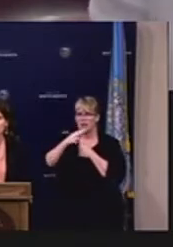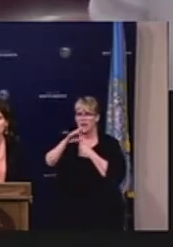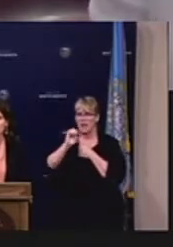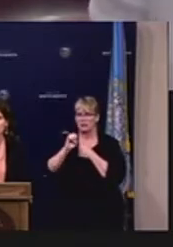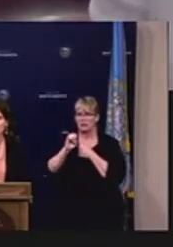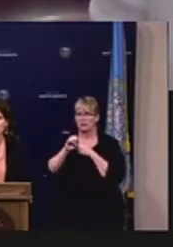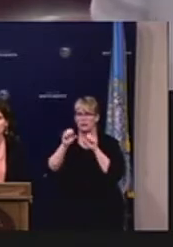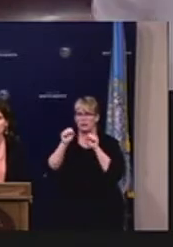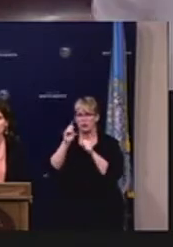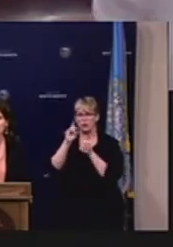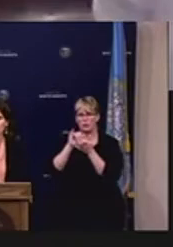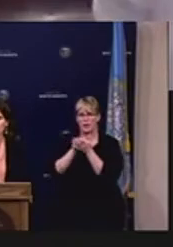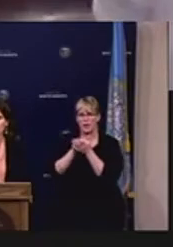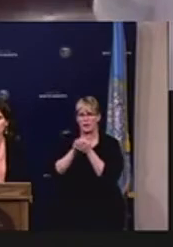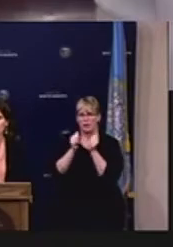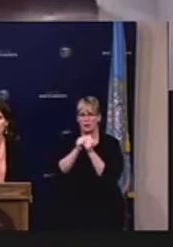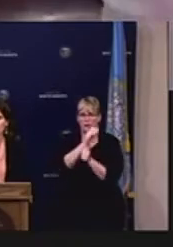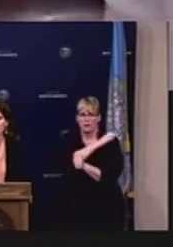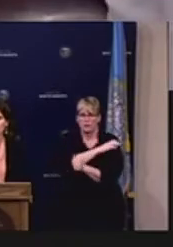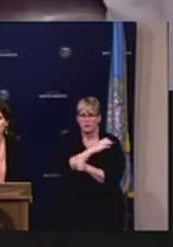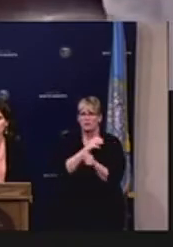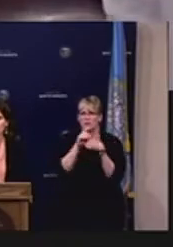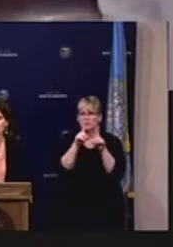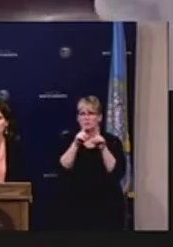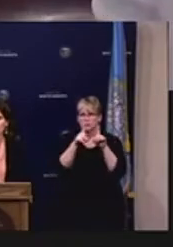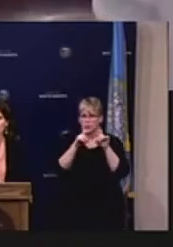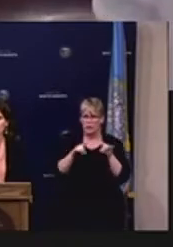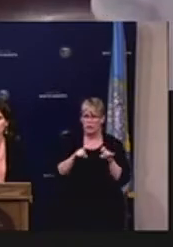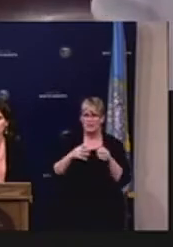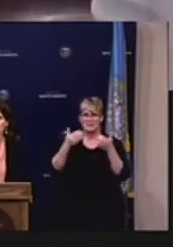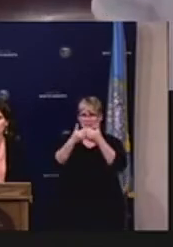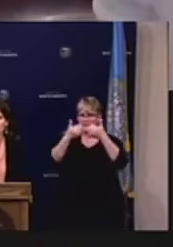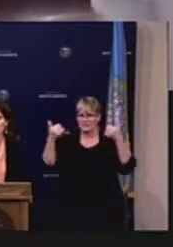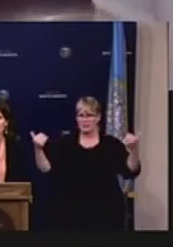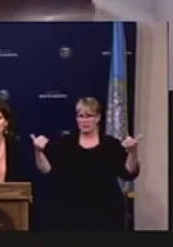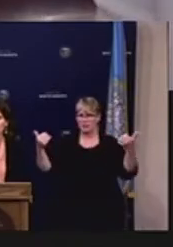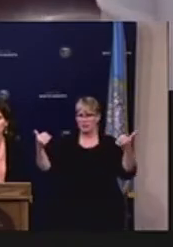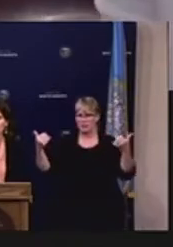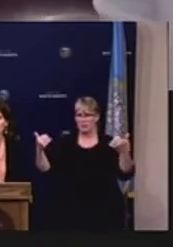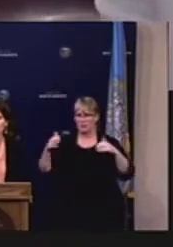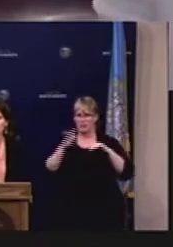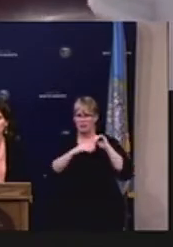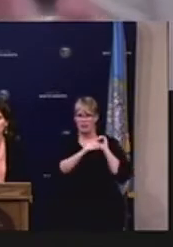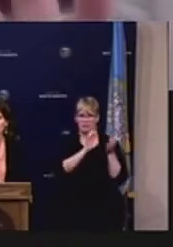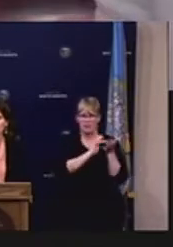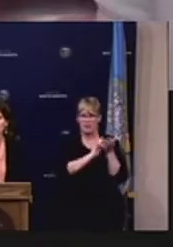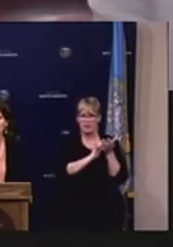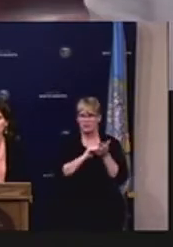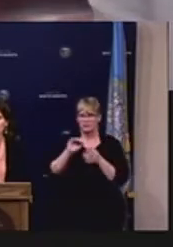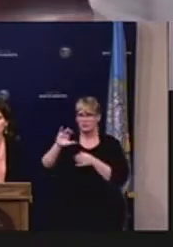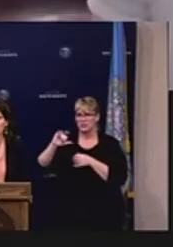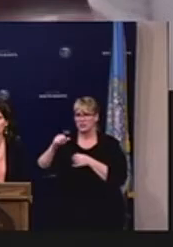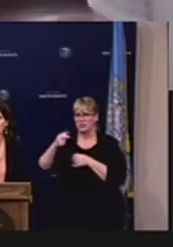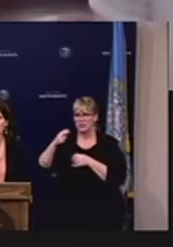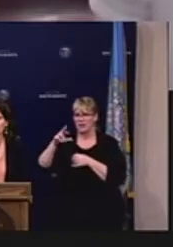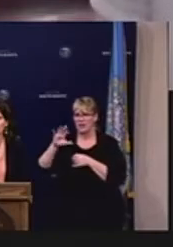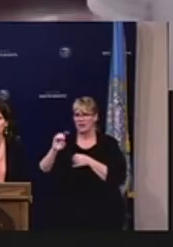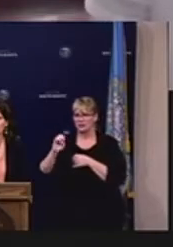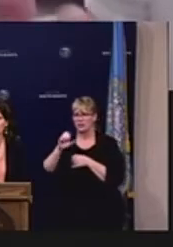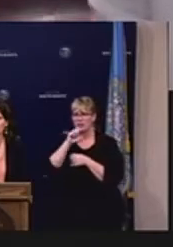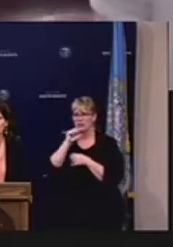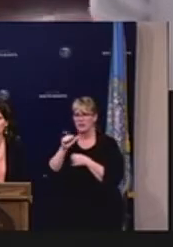could do it in a clinical trial. So where this is a completely separate cache of medication that does not get into the pharmacy supply